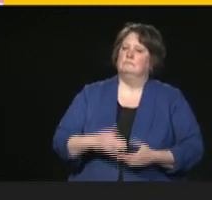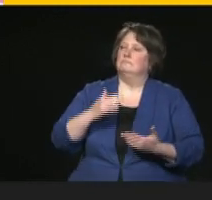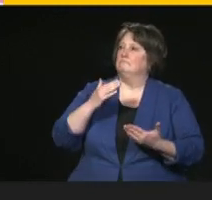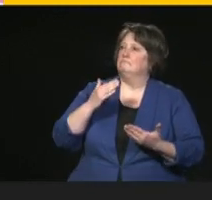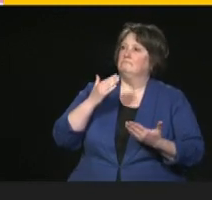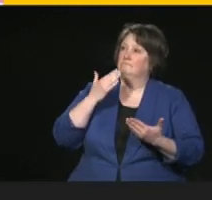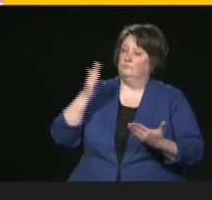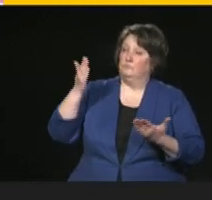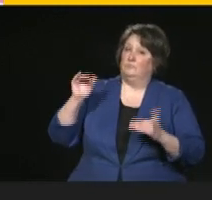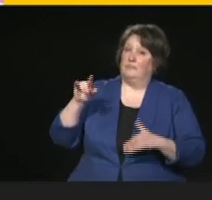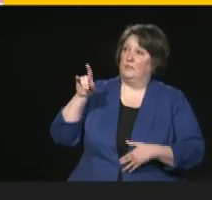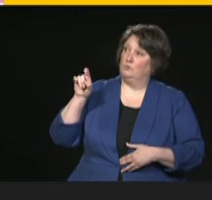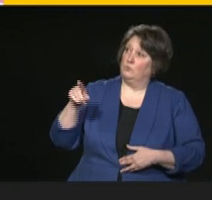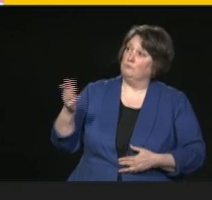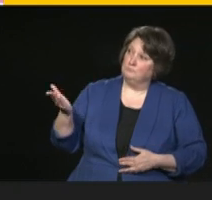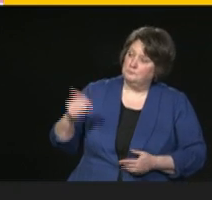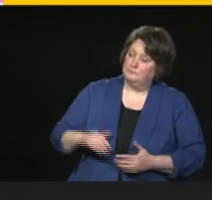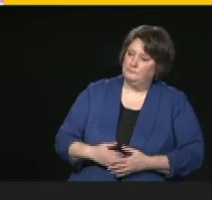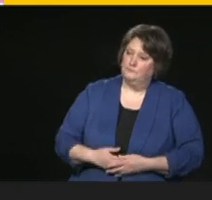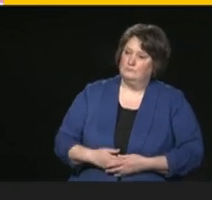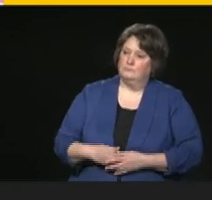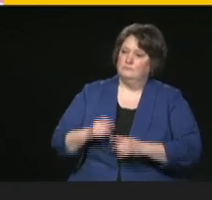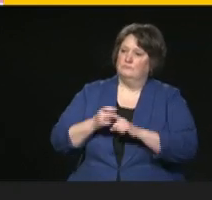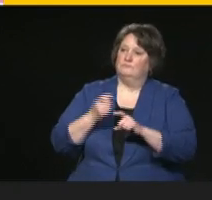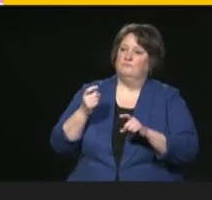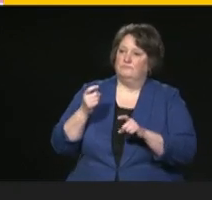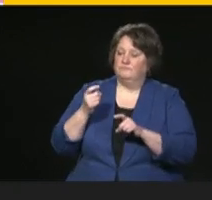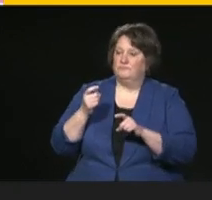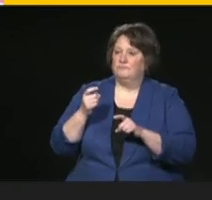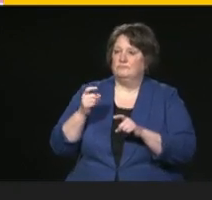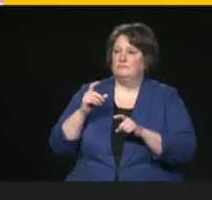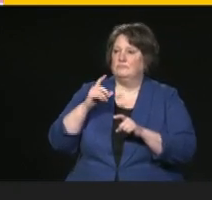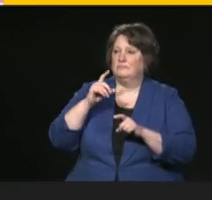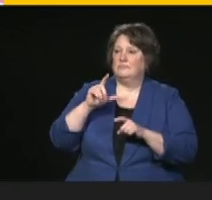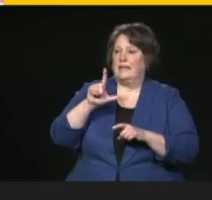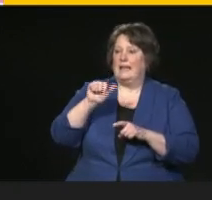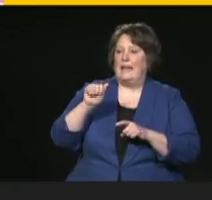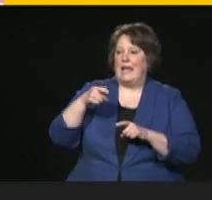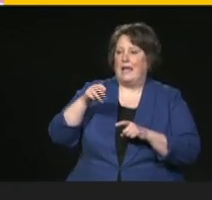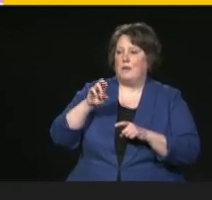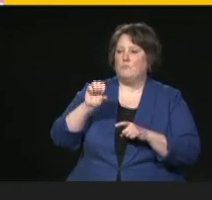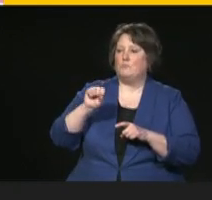is from Lina Dib avec La Presse Canadienne. Please go ahead.